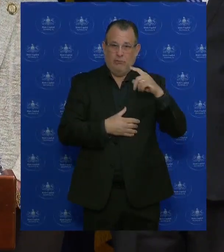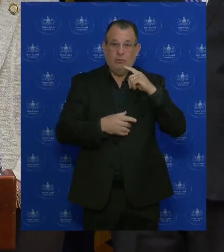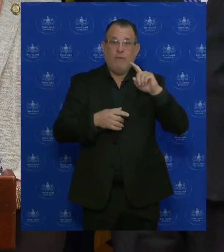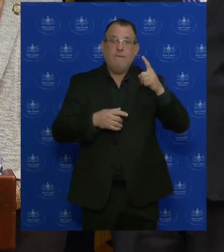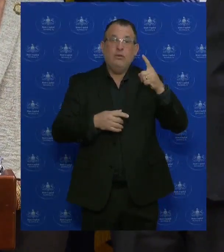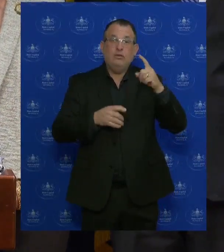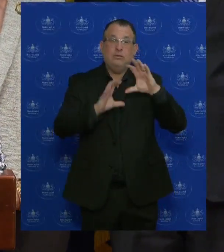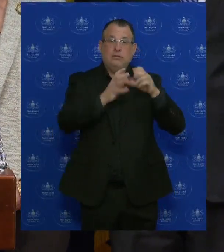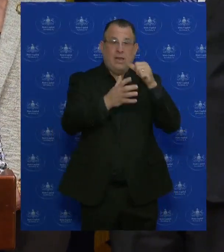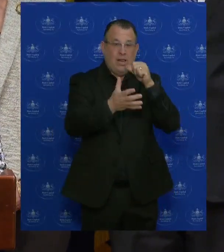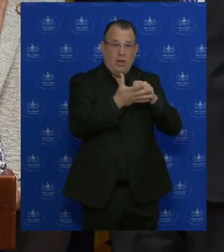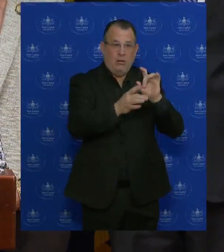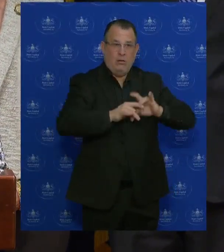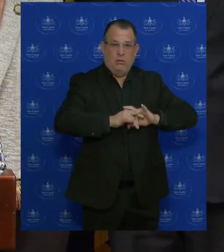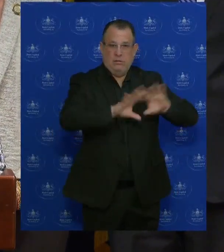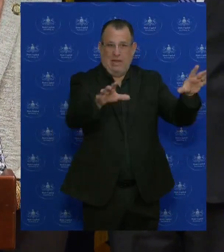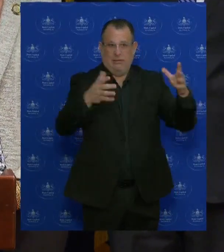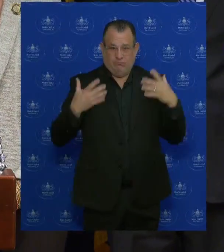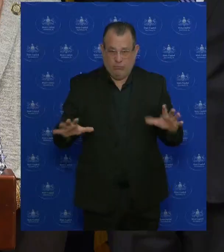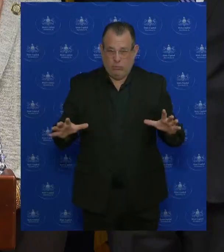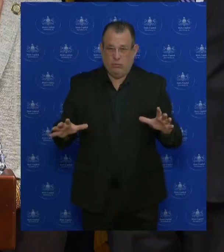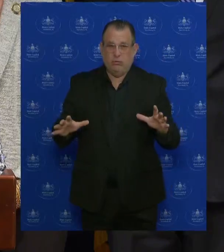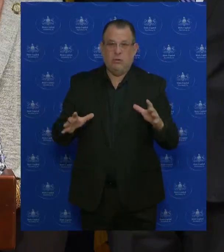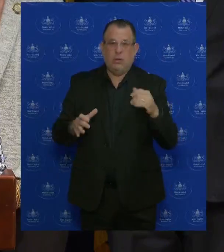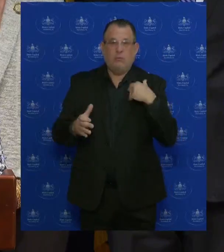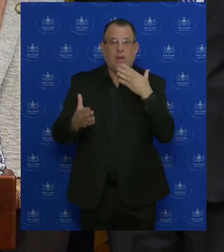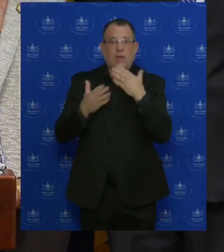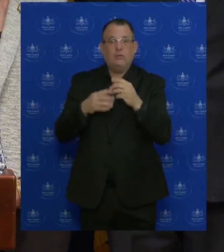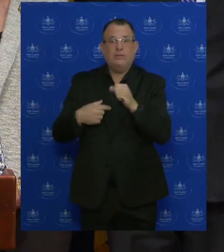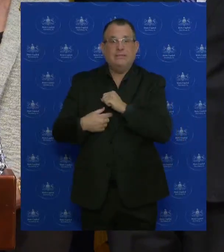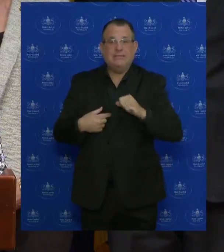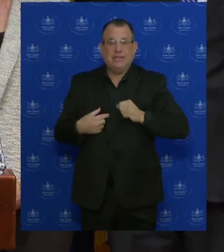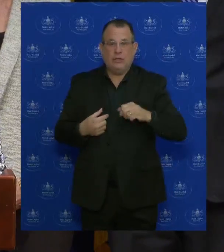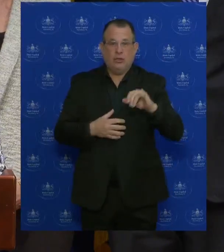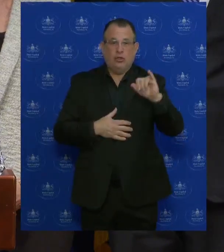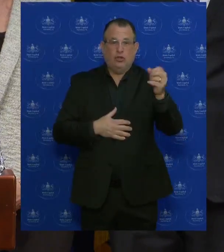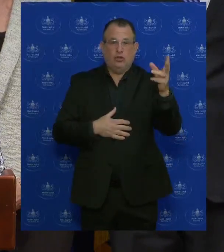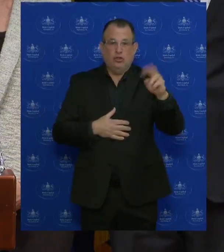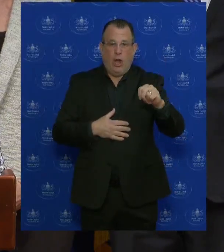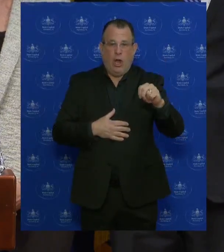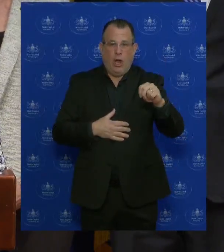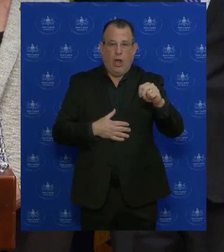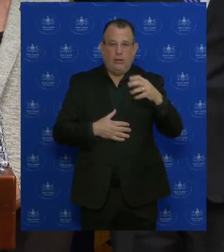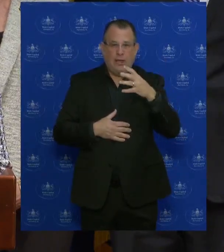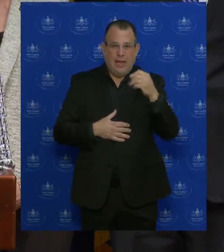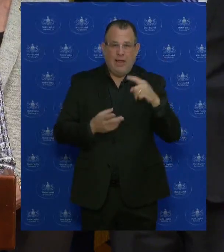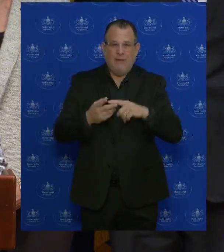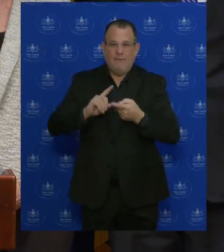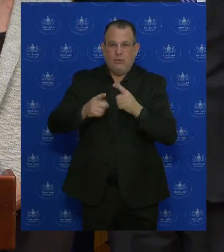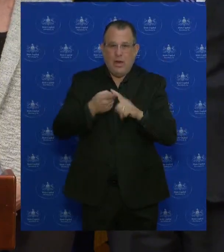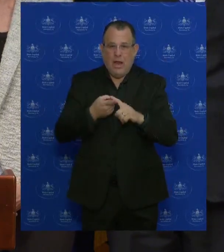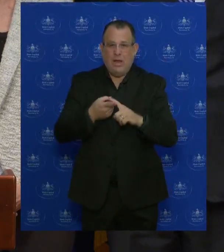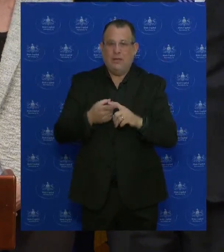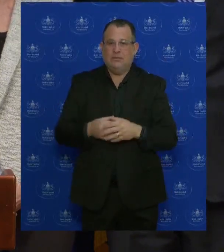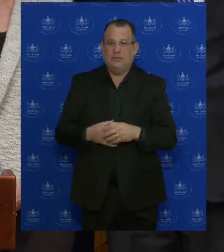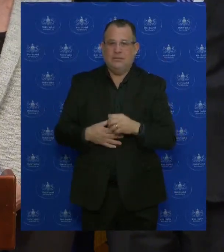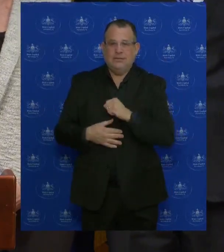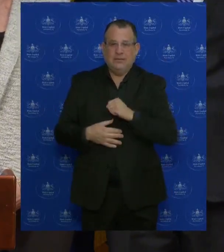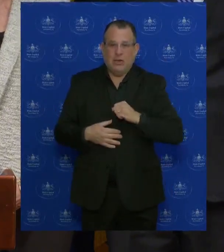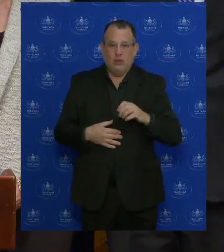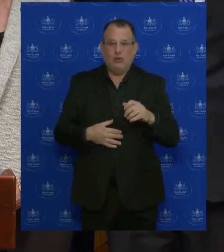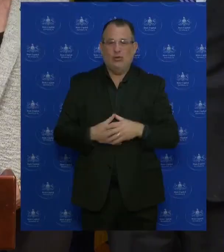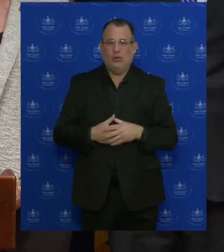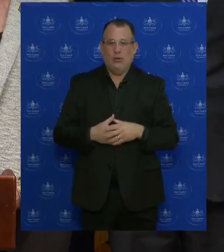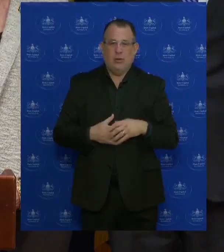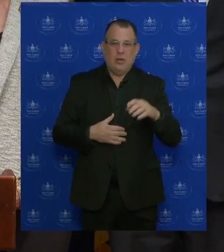Senator John DeSanto, whose bill created this important program, and my friend Representative Ryan Bizzarro for his great support and